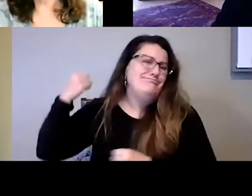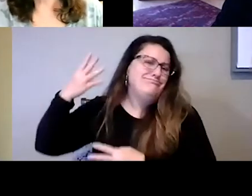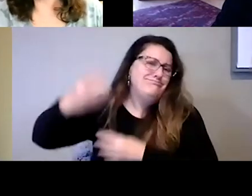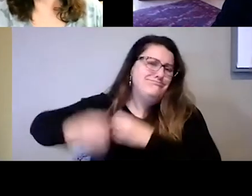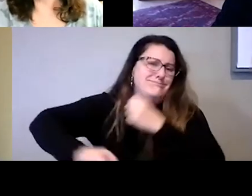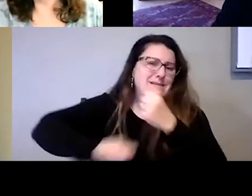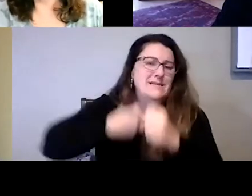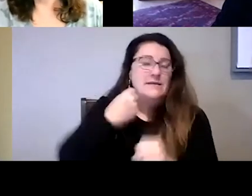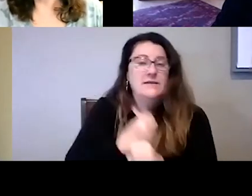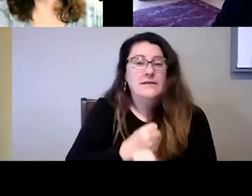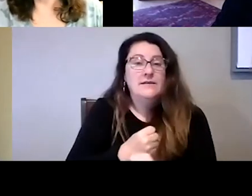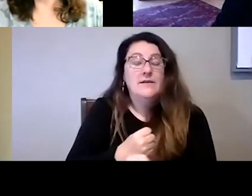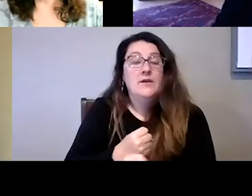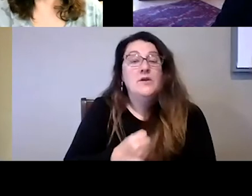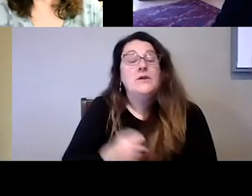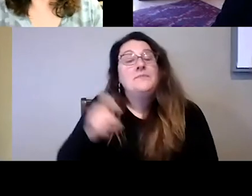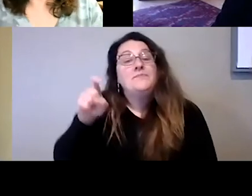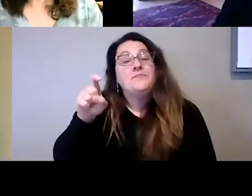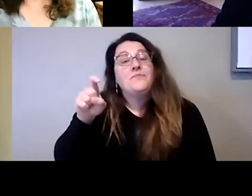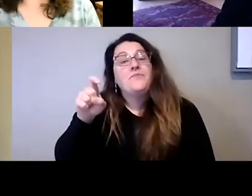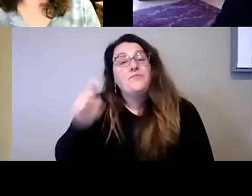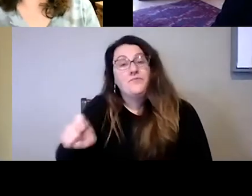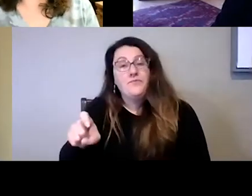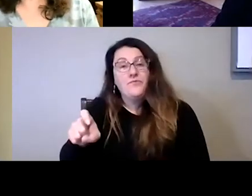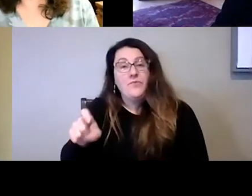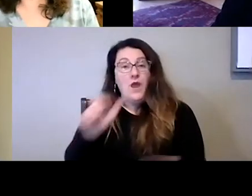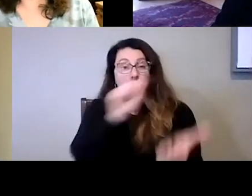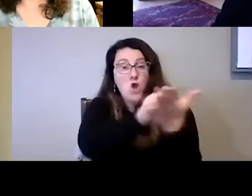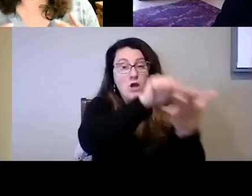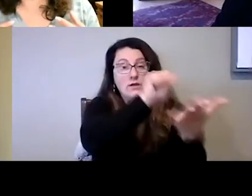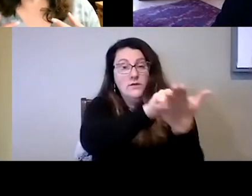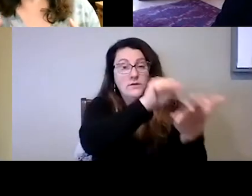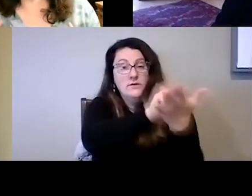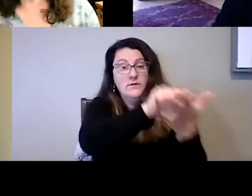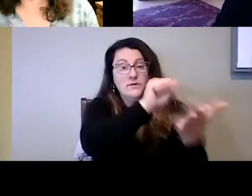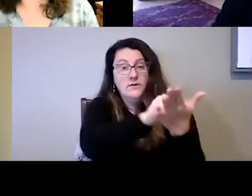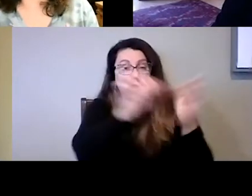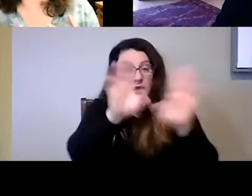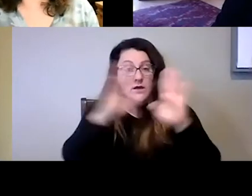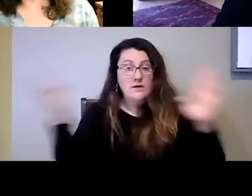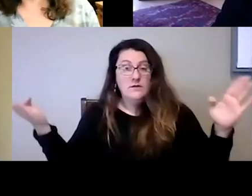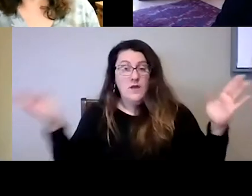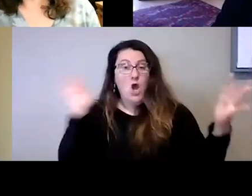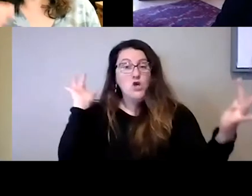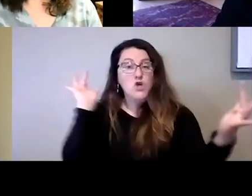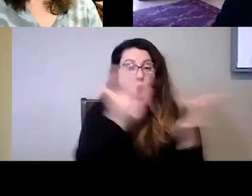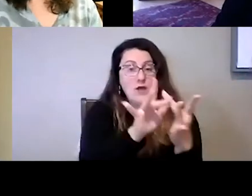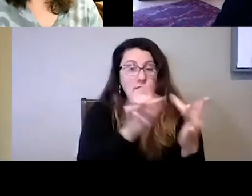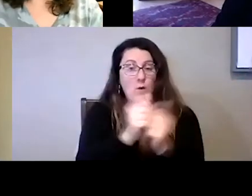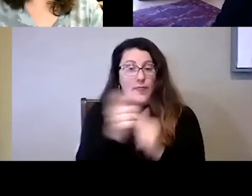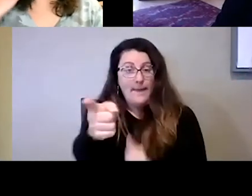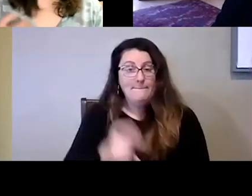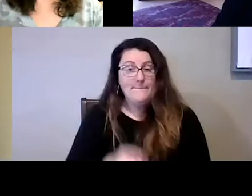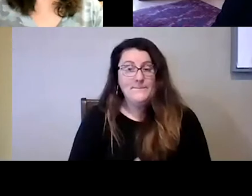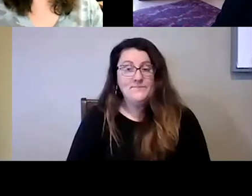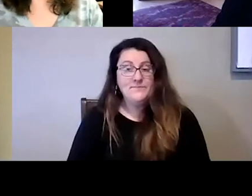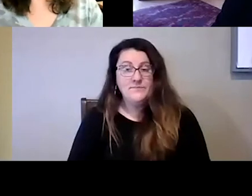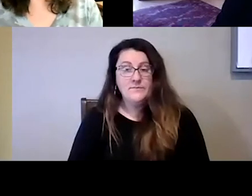it weren't for, knocking on their door and having some contact with them.